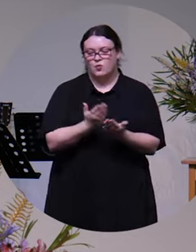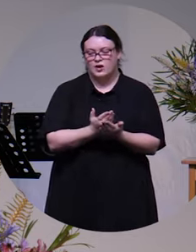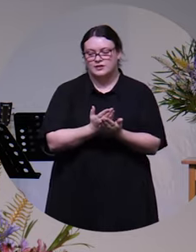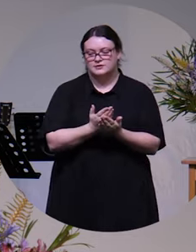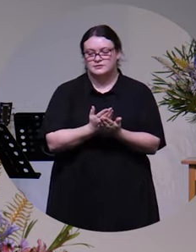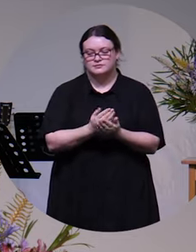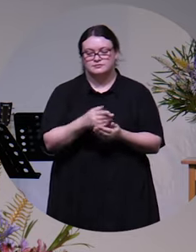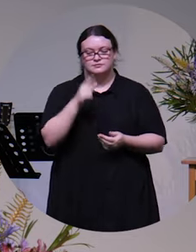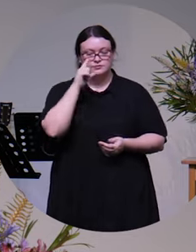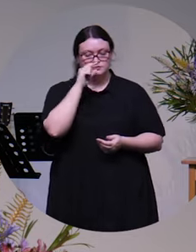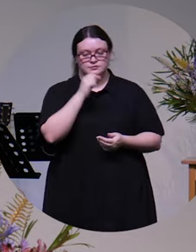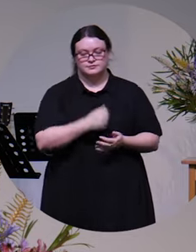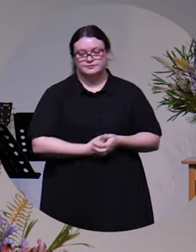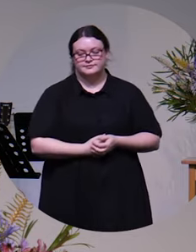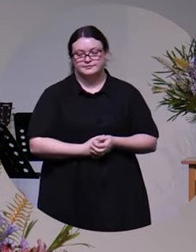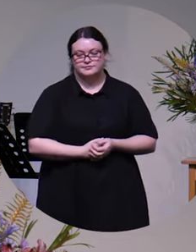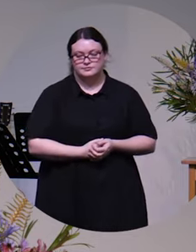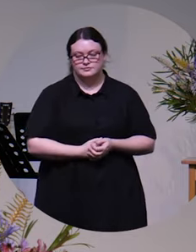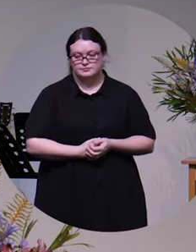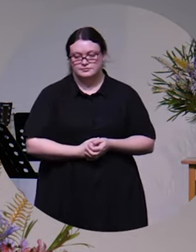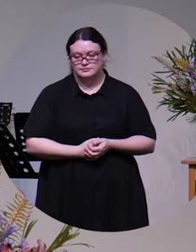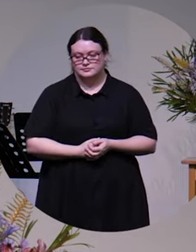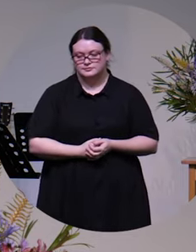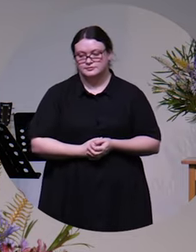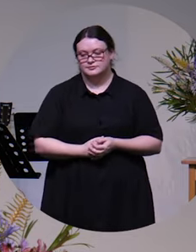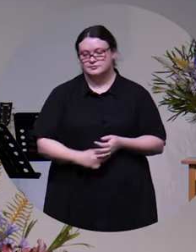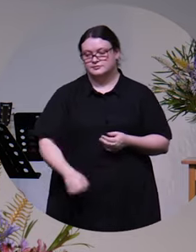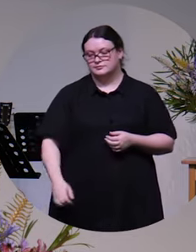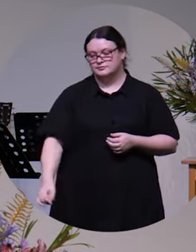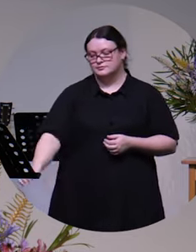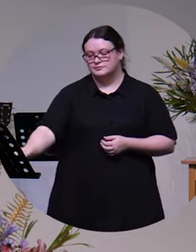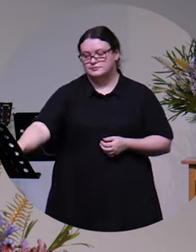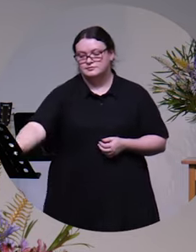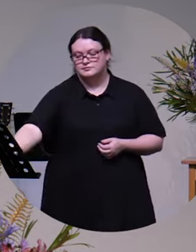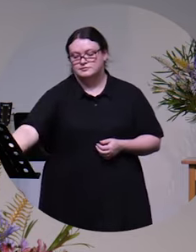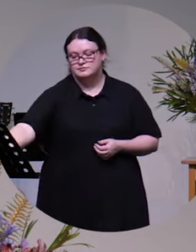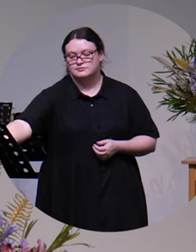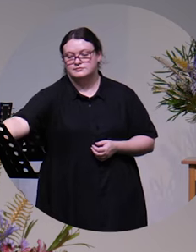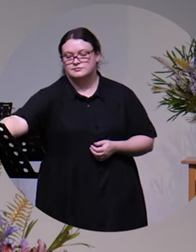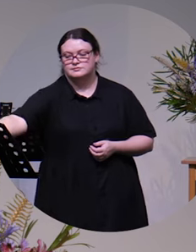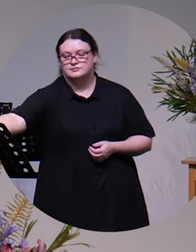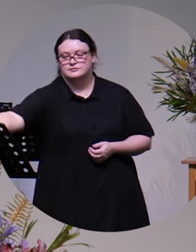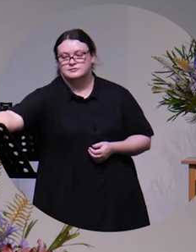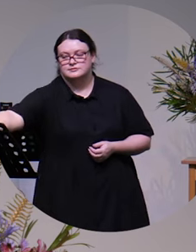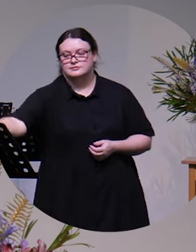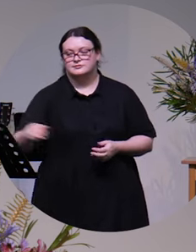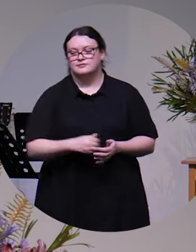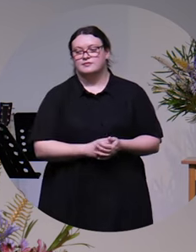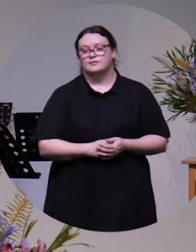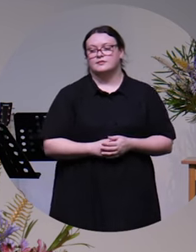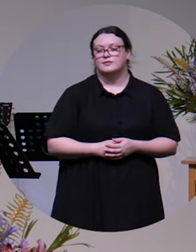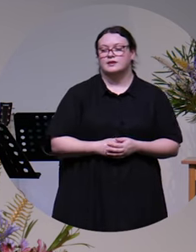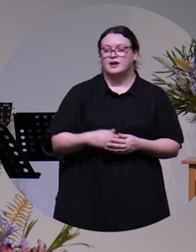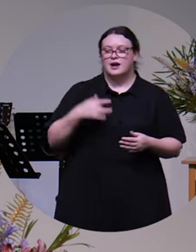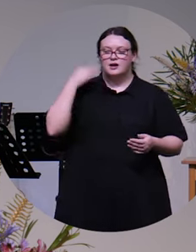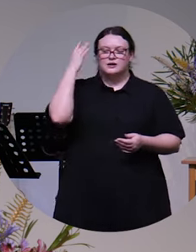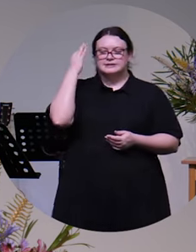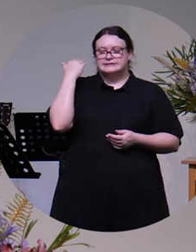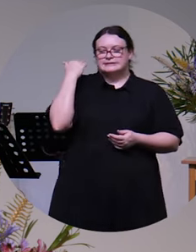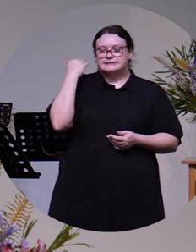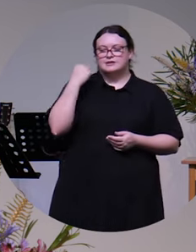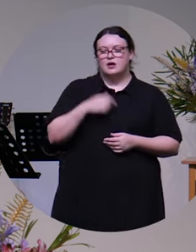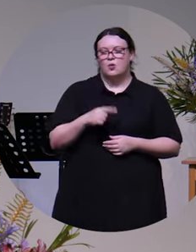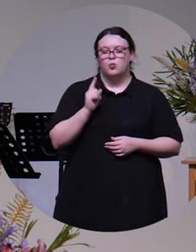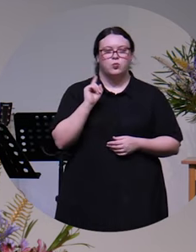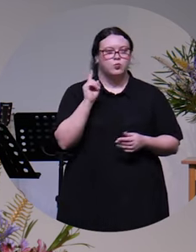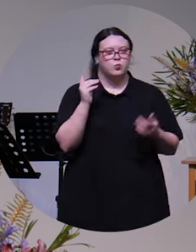I wonder what things in the natural world have caused you to wonder over the last little while. And I ask because wonder can often